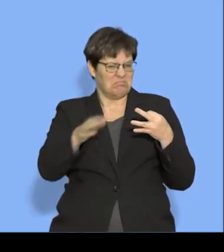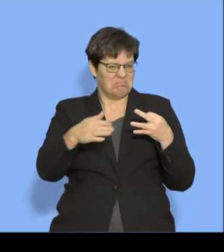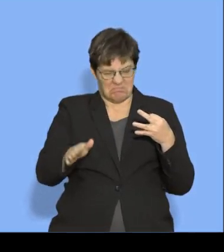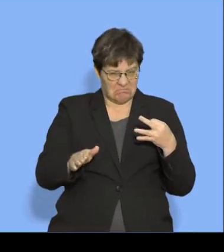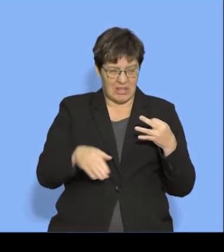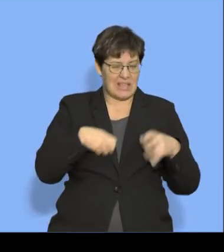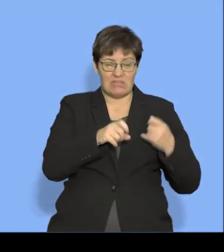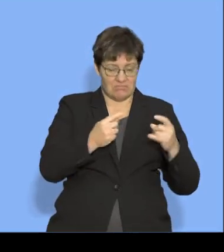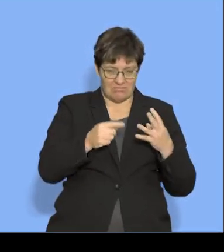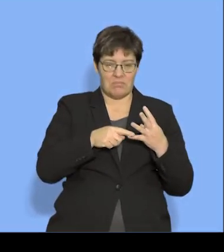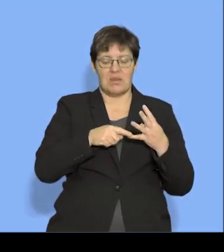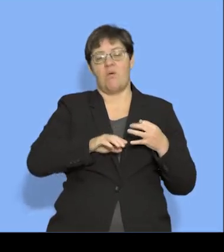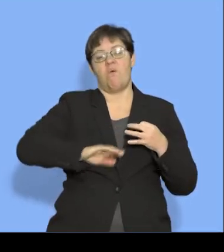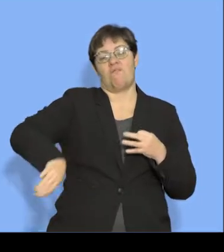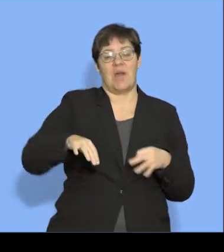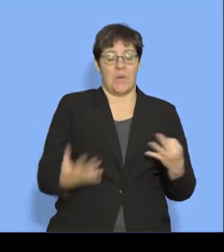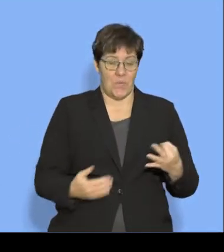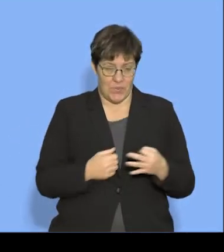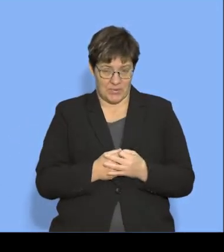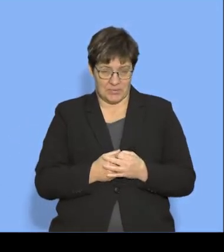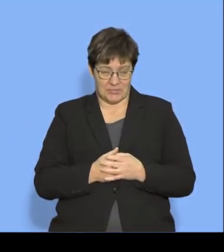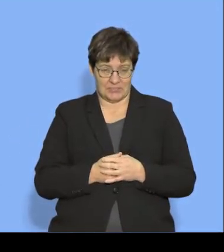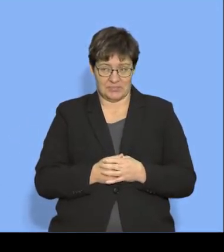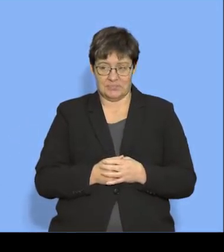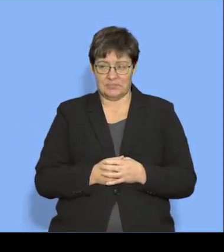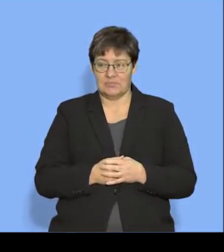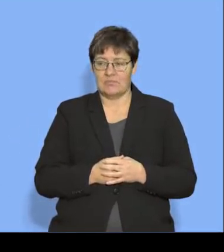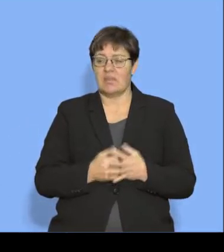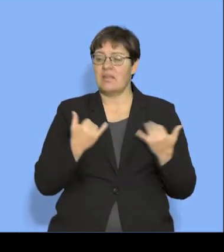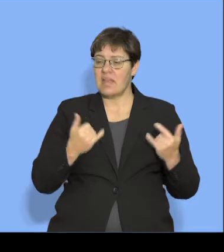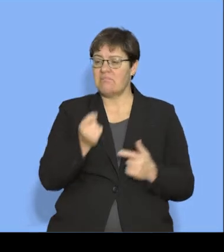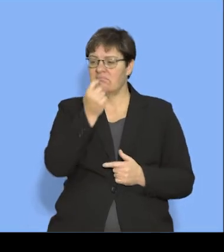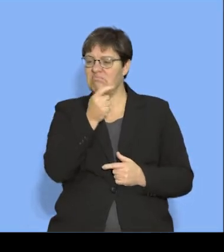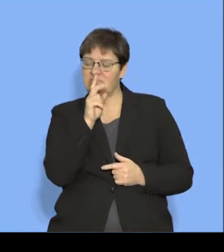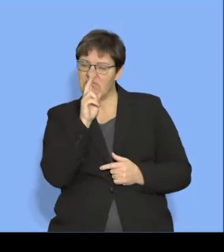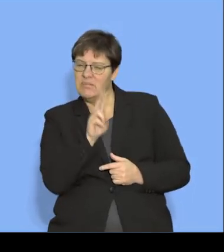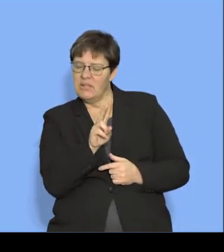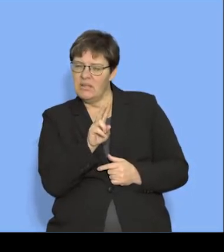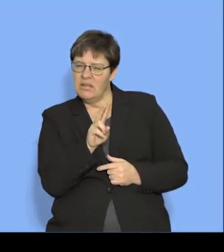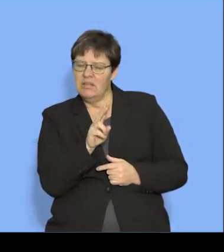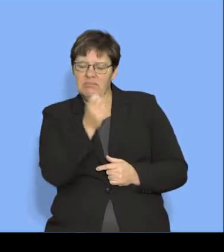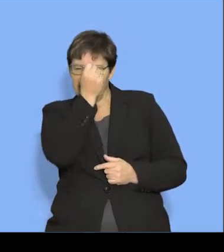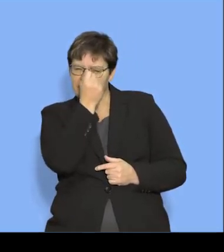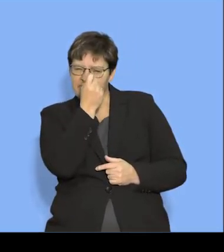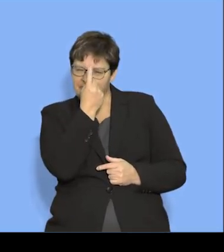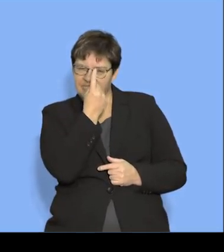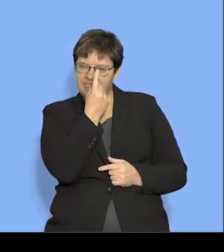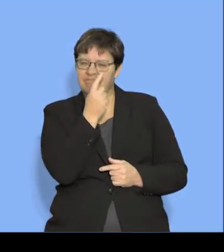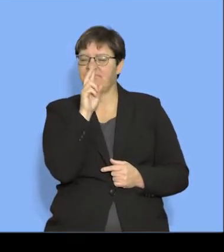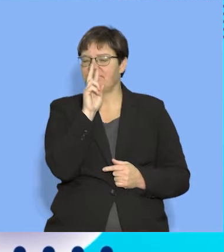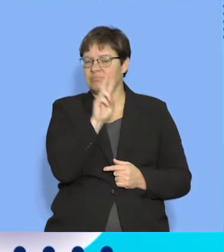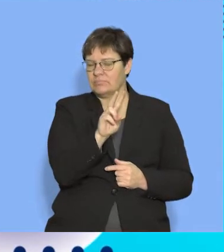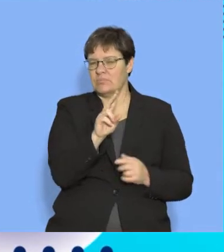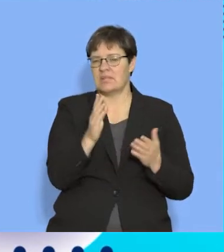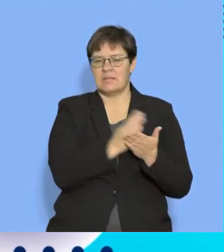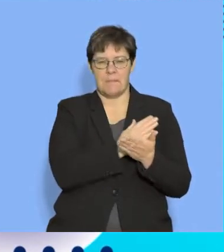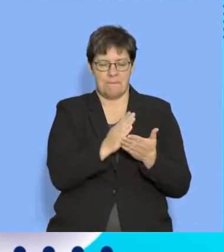meals, and how that is released. So that is egestion. And then we'll spend some time trying to sharpen our understanding by looking at